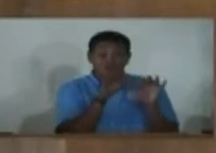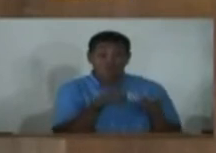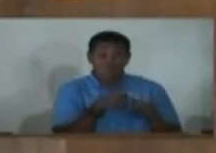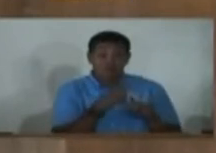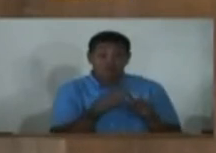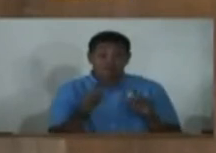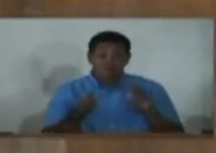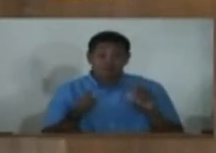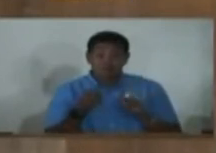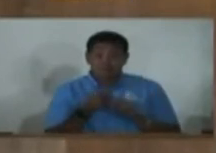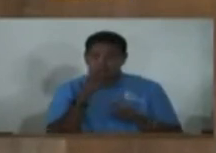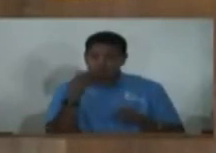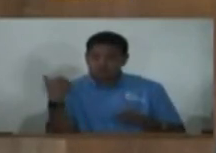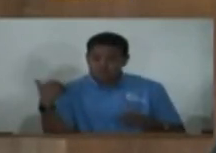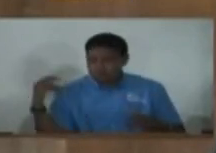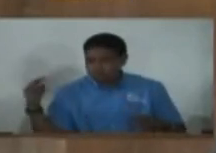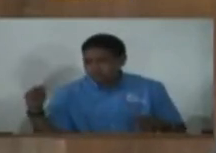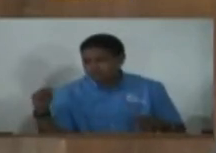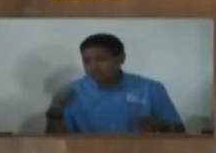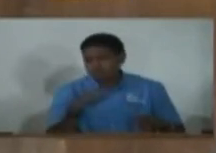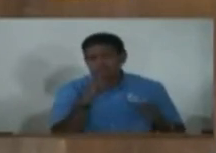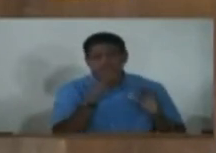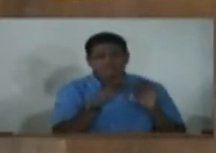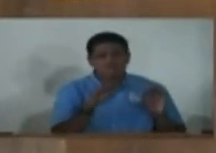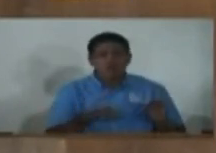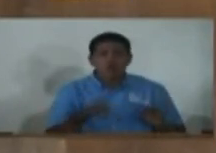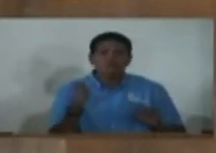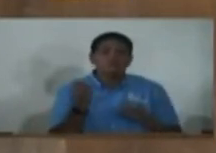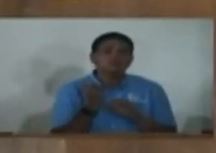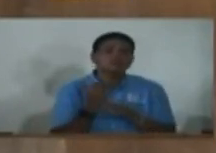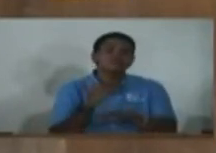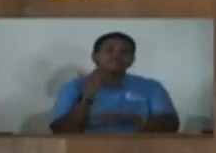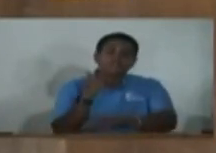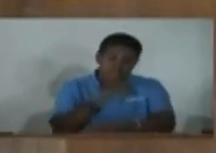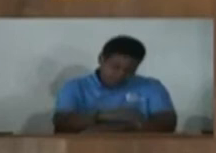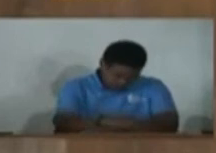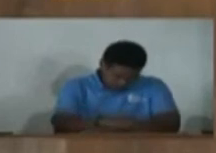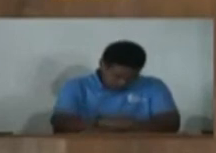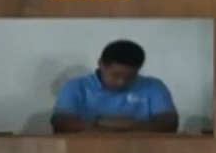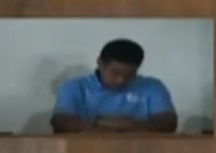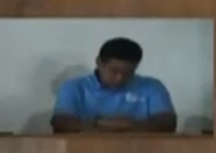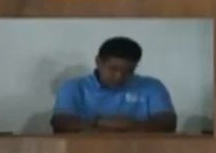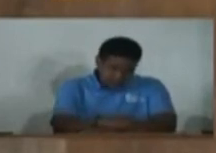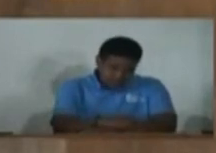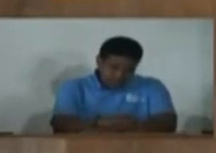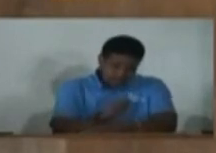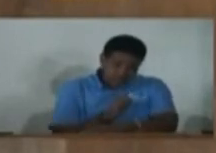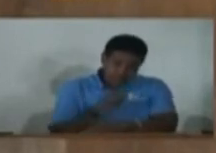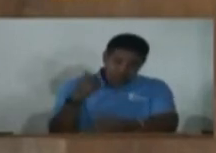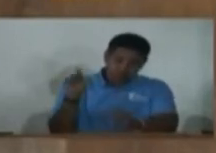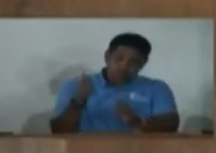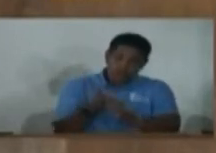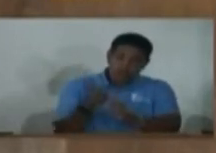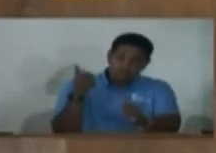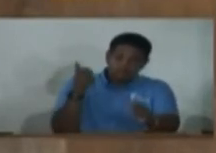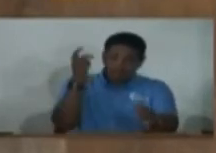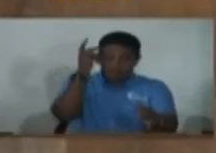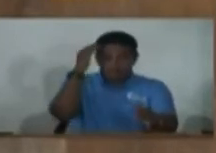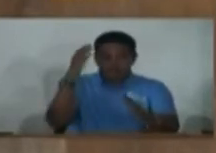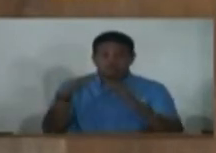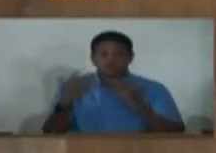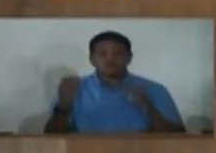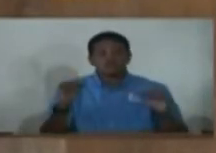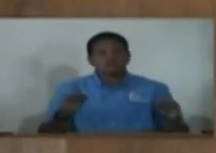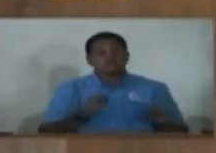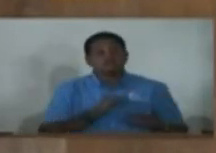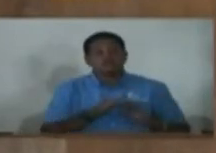persons who adjudicate them, it can be very frustrating. I try and avoid it, I must tell you, Prime Minister, as much as possible, because I don't have the